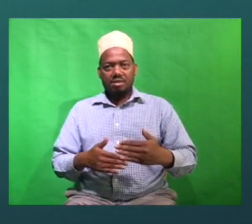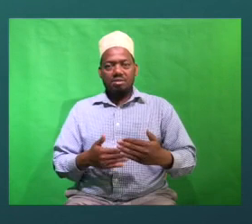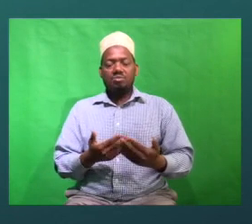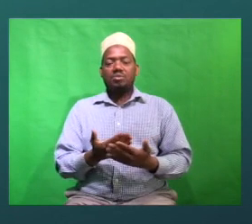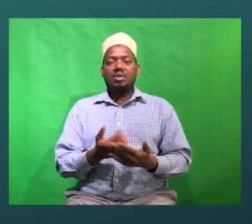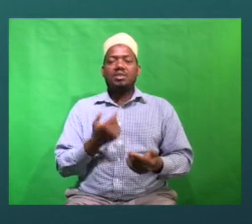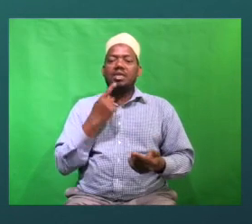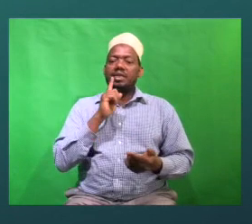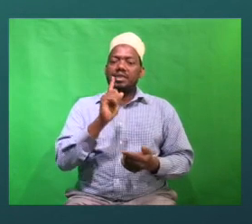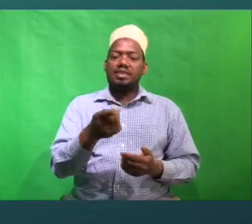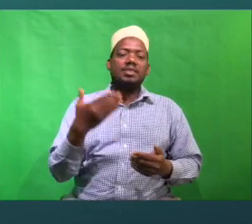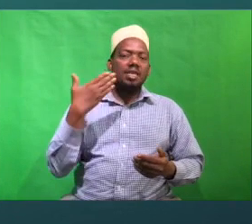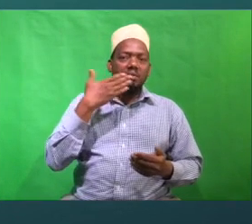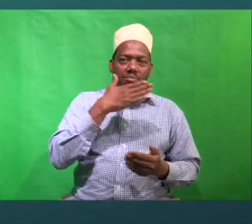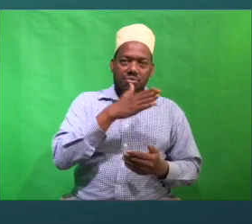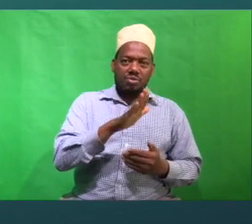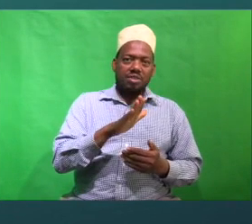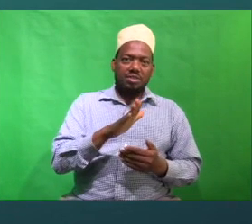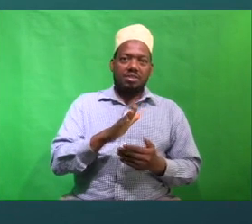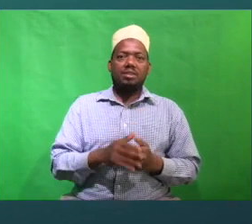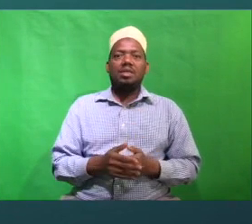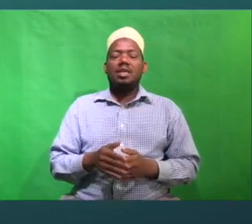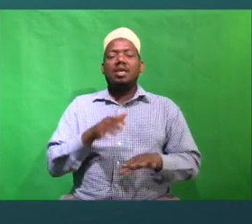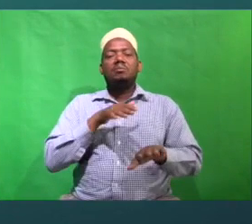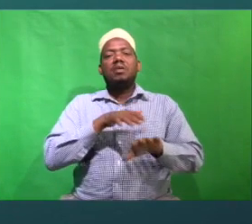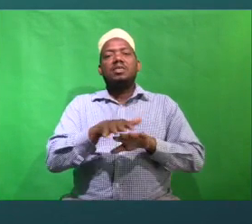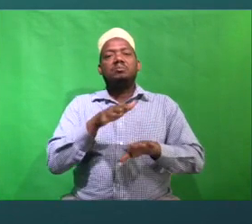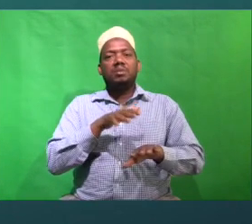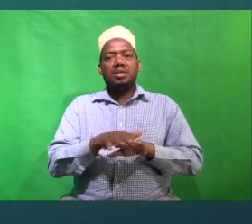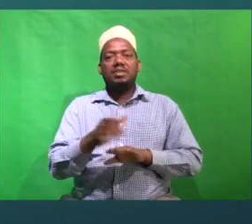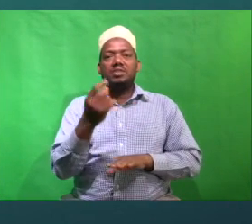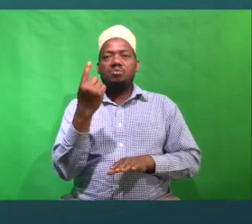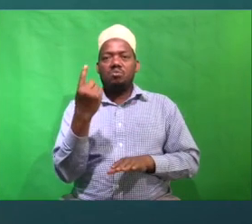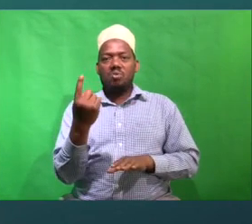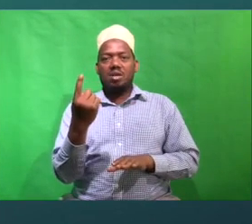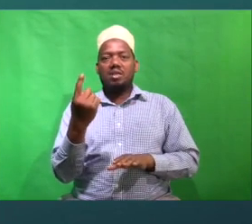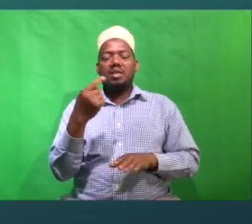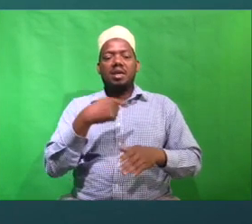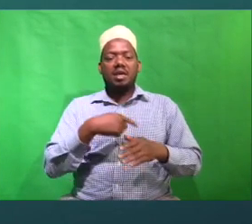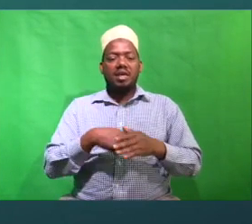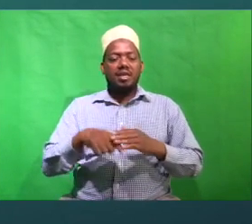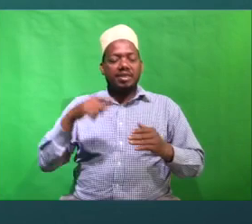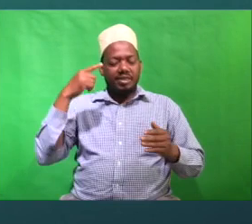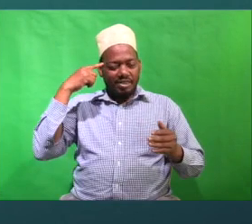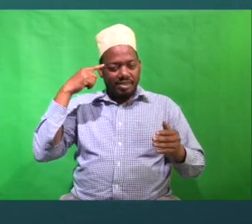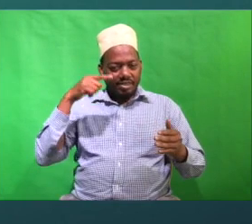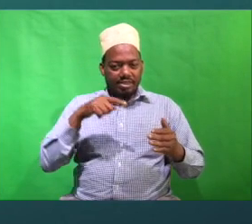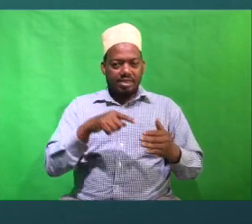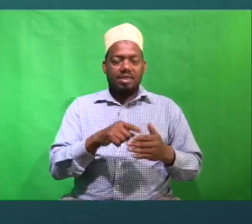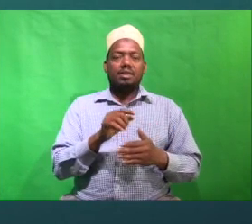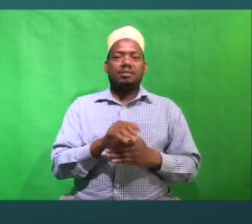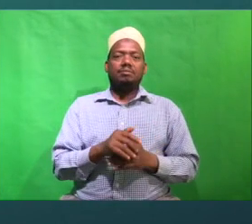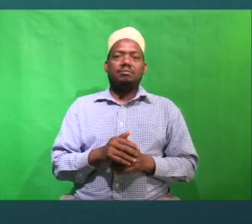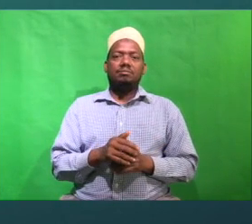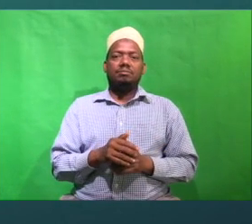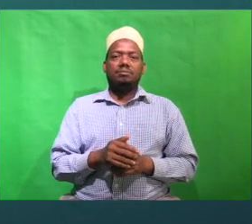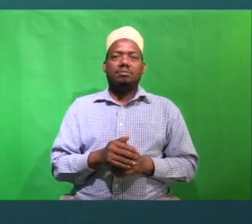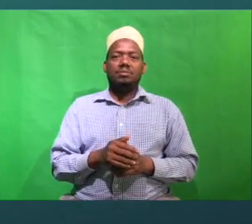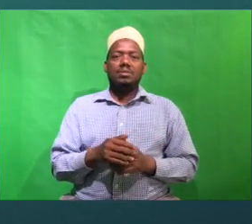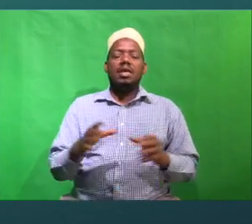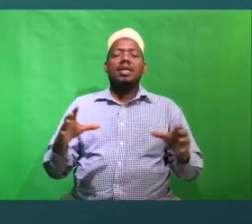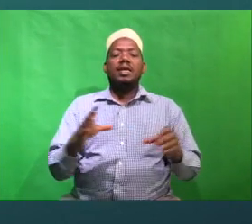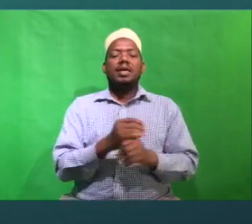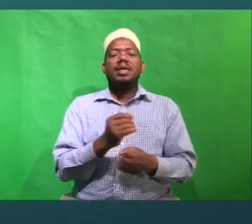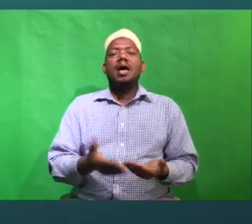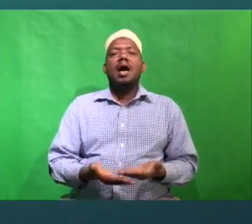say is important. So my dear students, let's explain one by one in details in order to understand, and